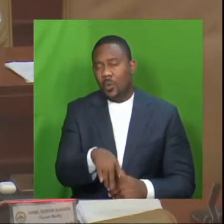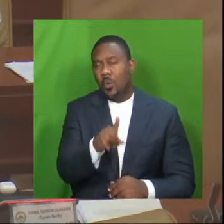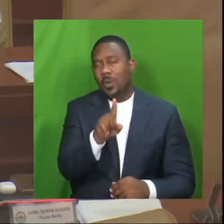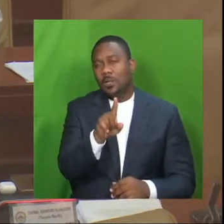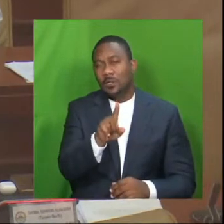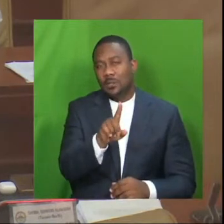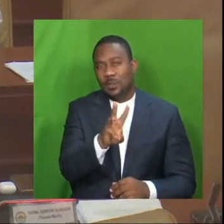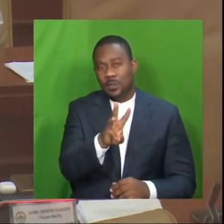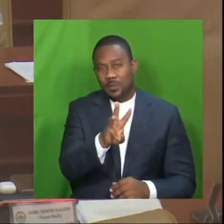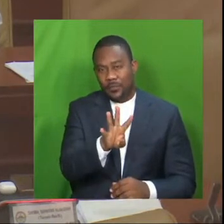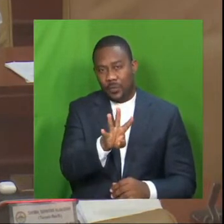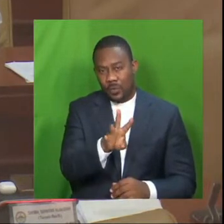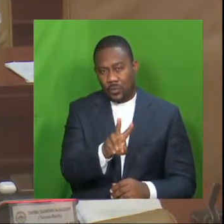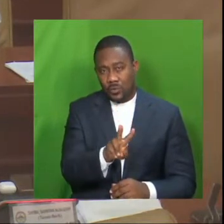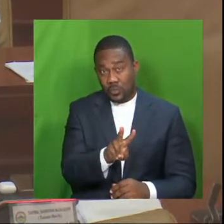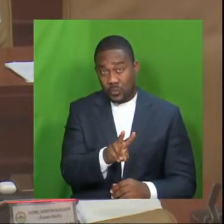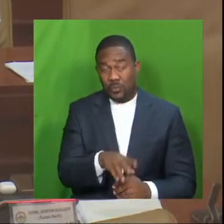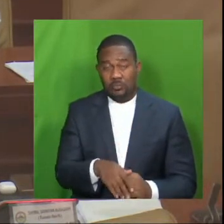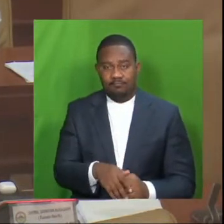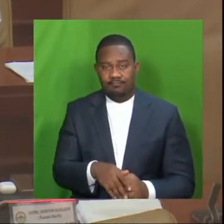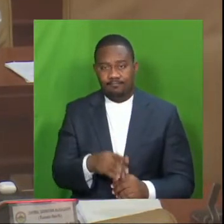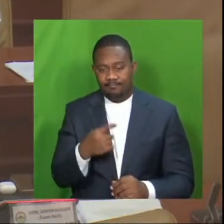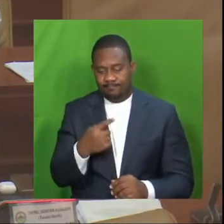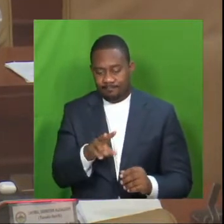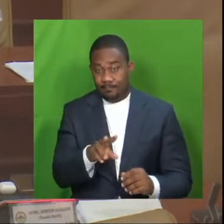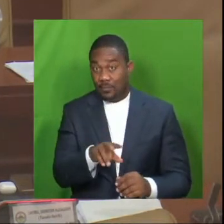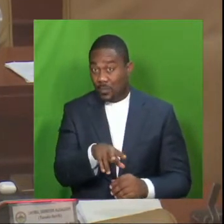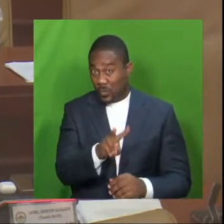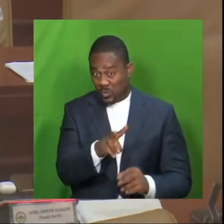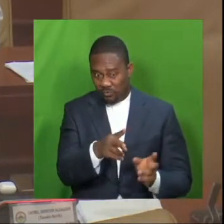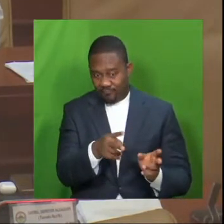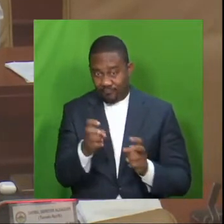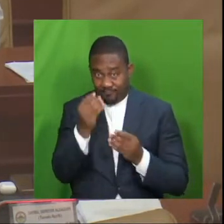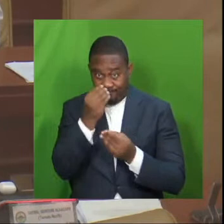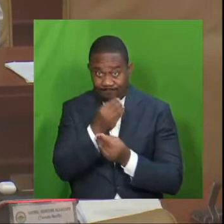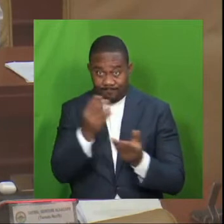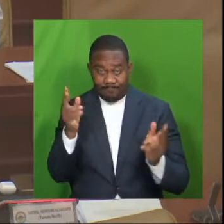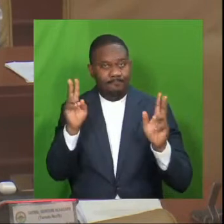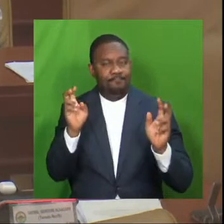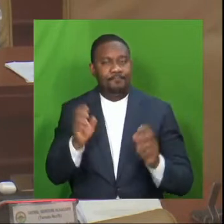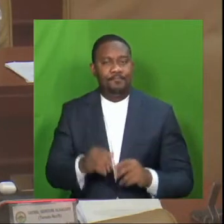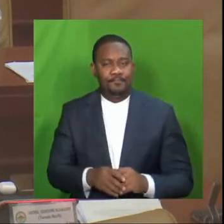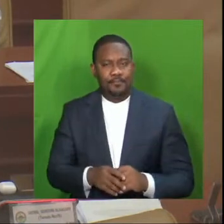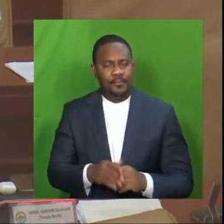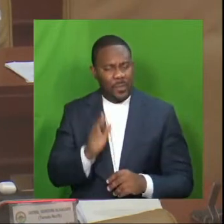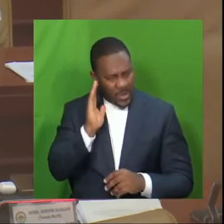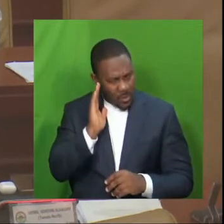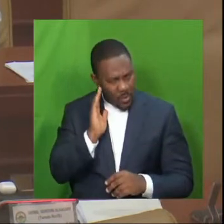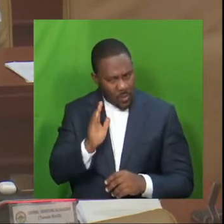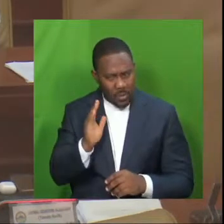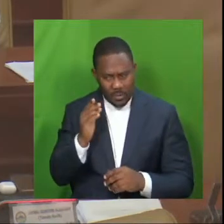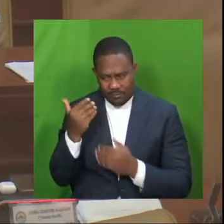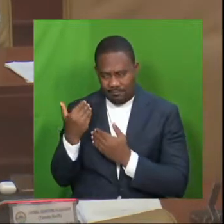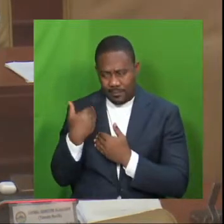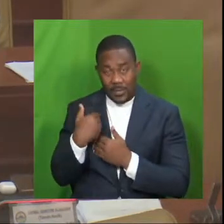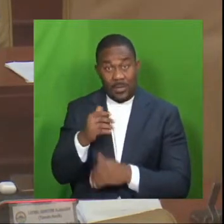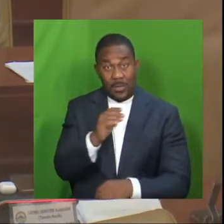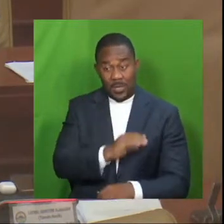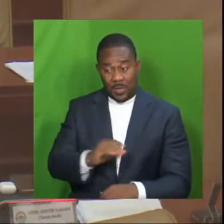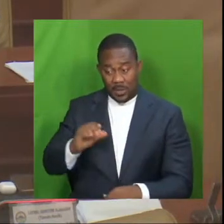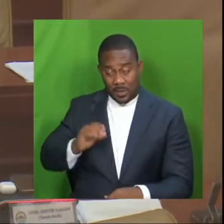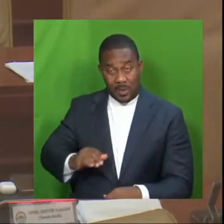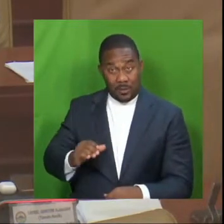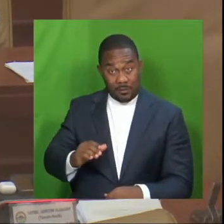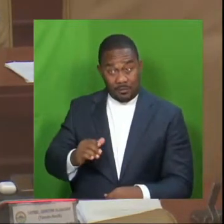1642, Mr. Speaker, I quote 2. "It shall be the duty of the